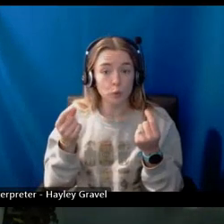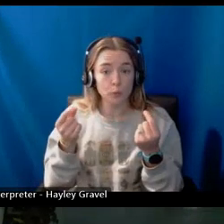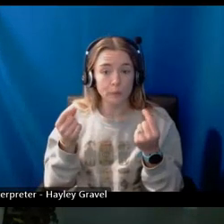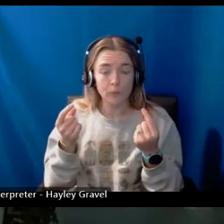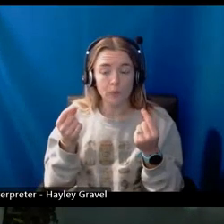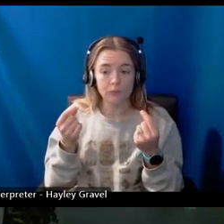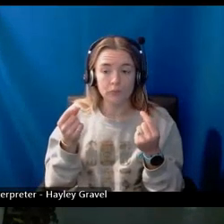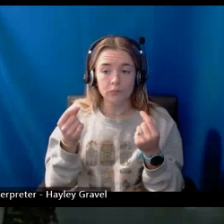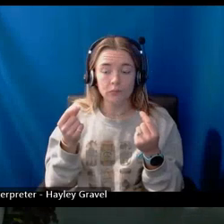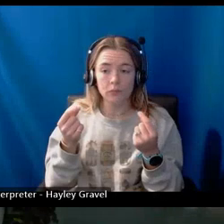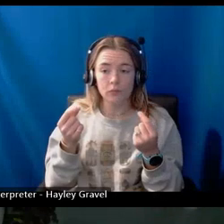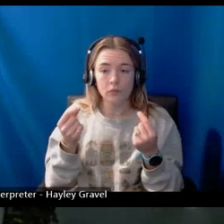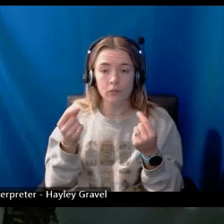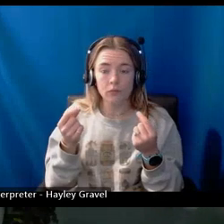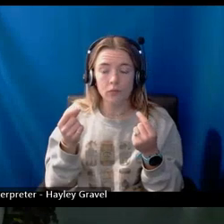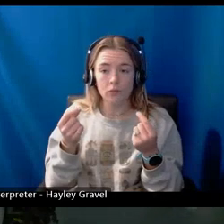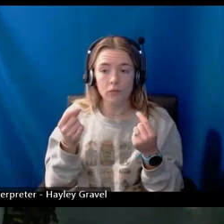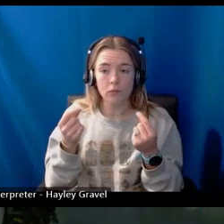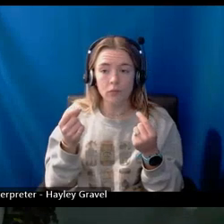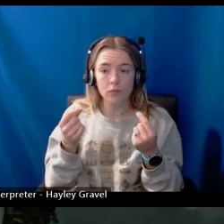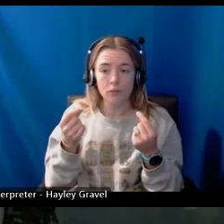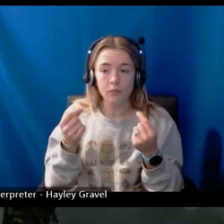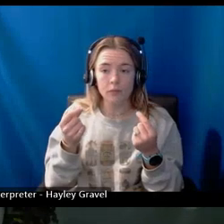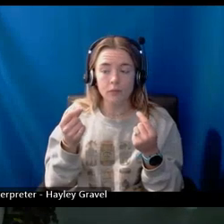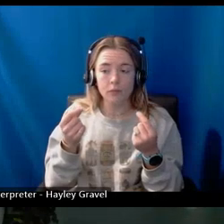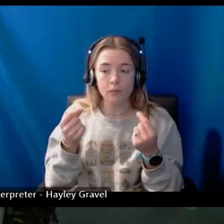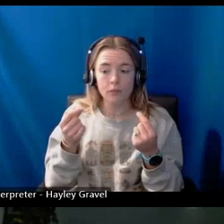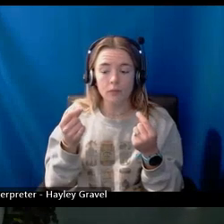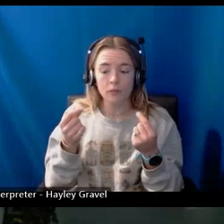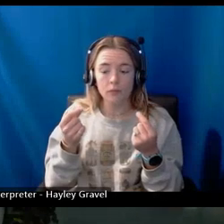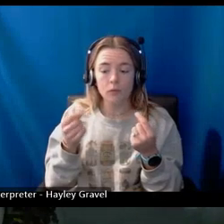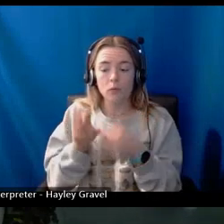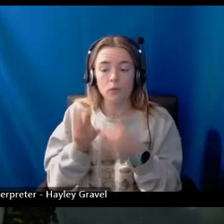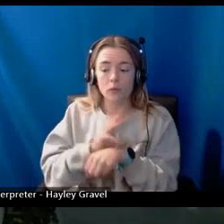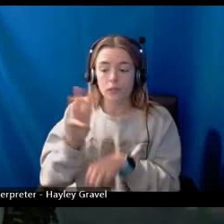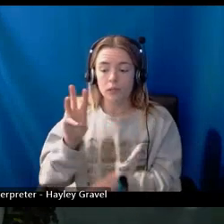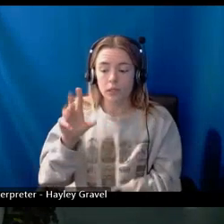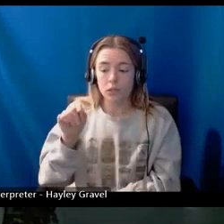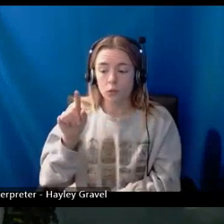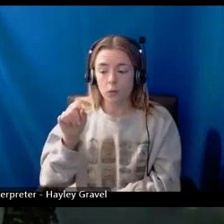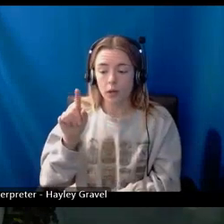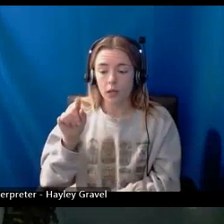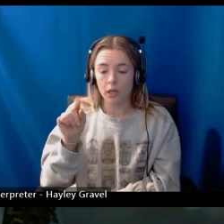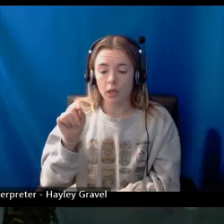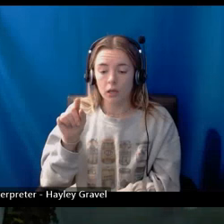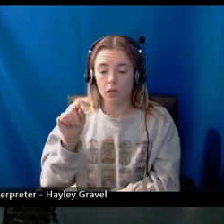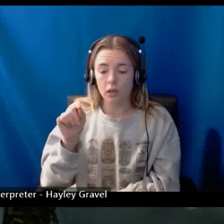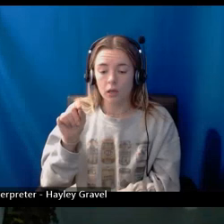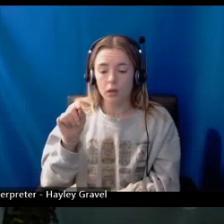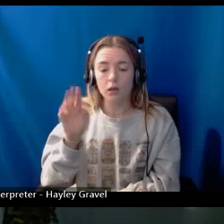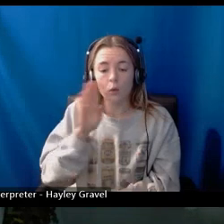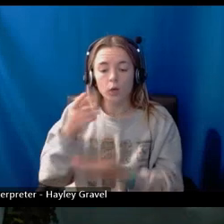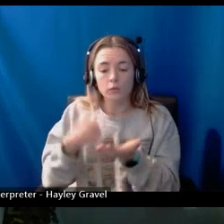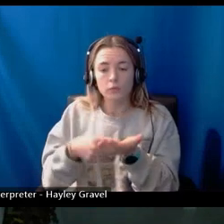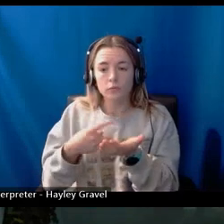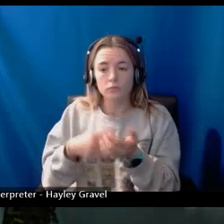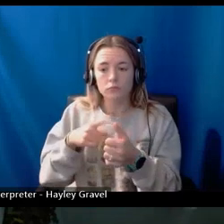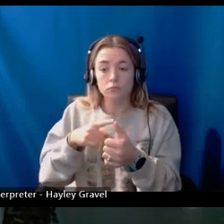to share out kind of what do you see? What have you seen in your